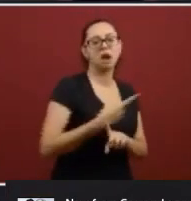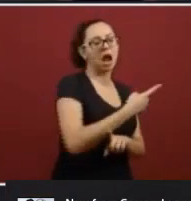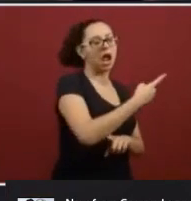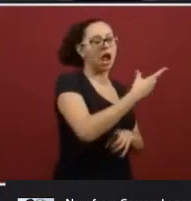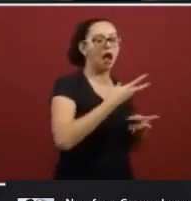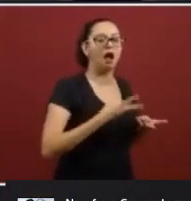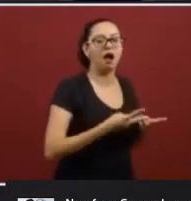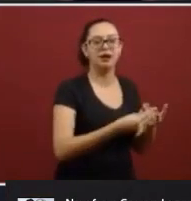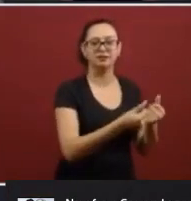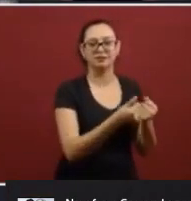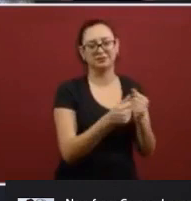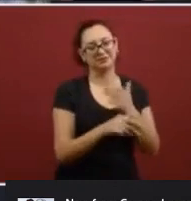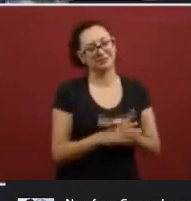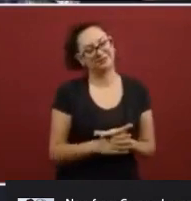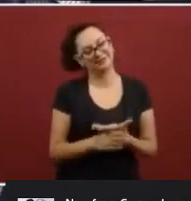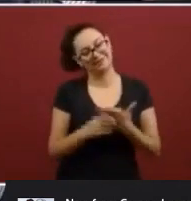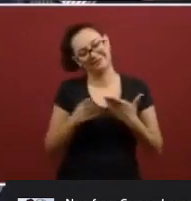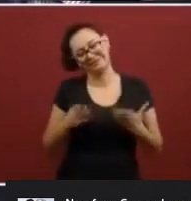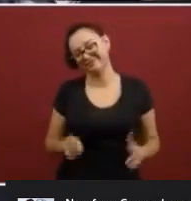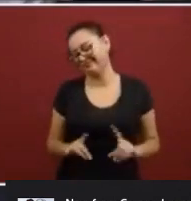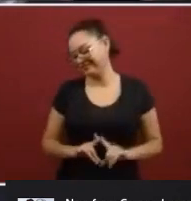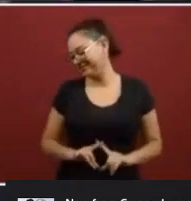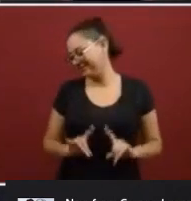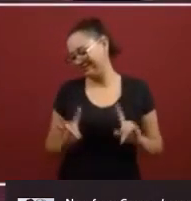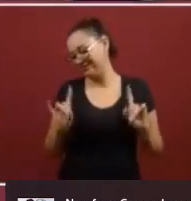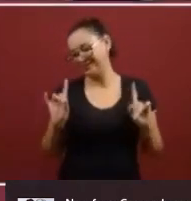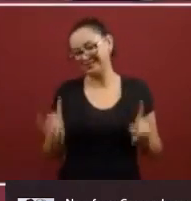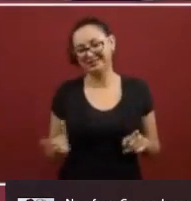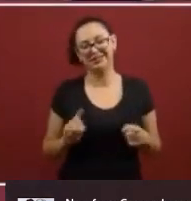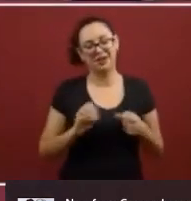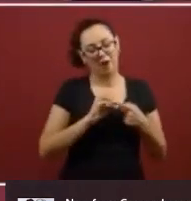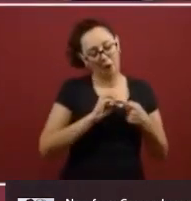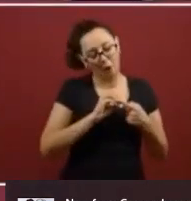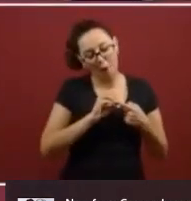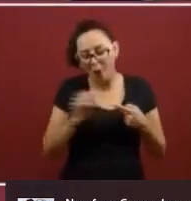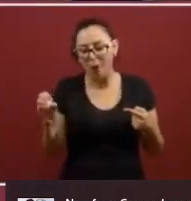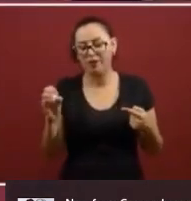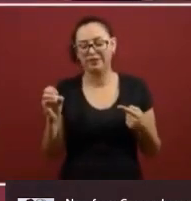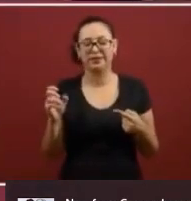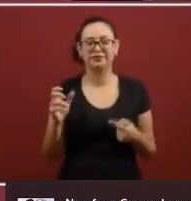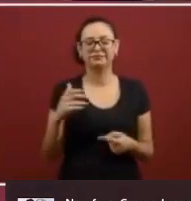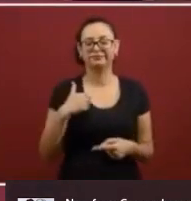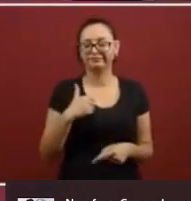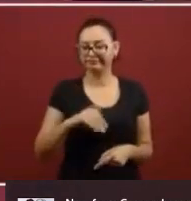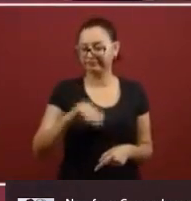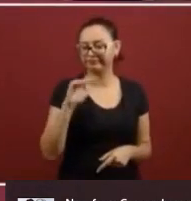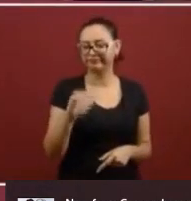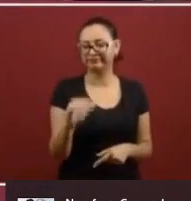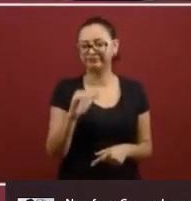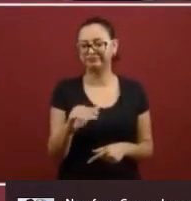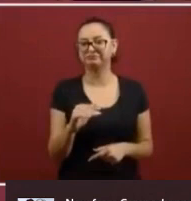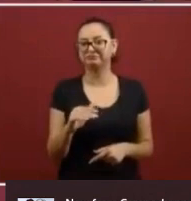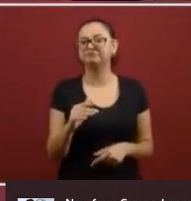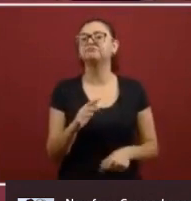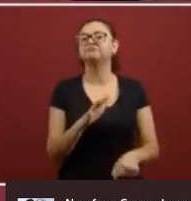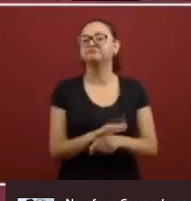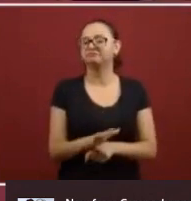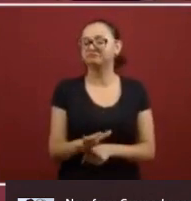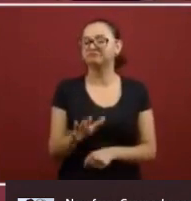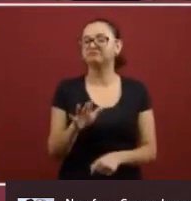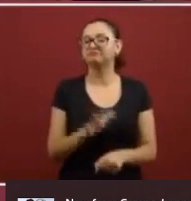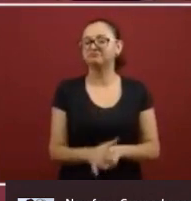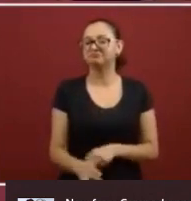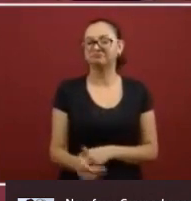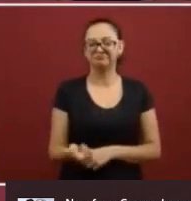benefits. Por eso So we're puedo trying to arrange decir, all these puedo things. garantizar So I que can no say and vamos a tener guarantee problema that we will have de